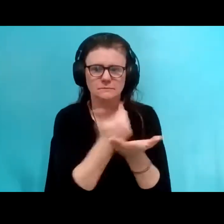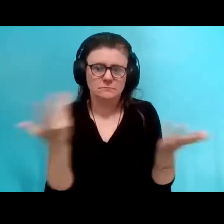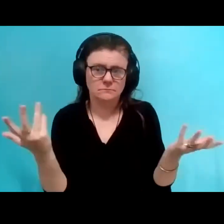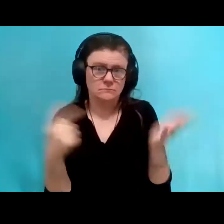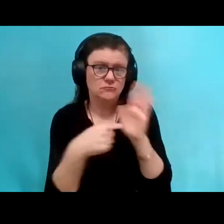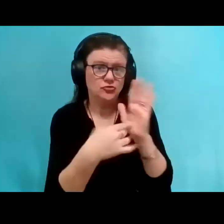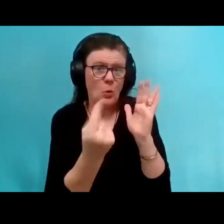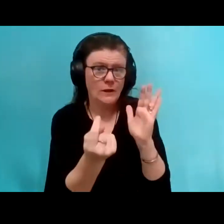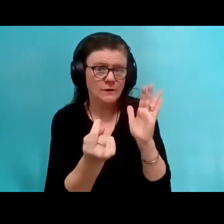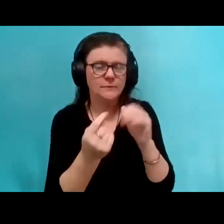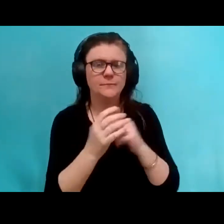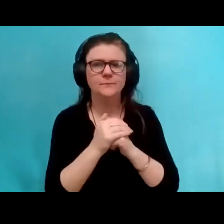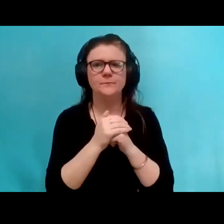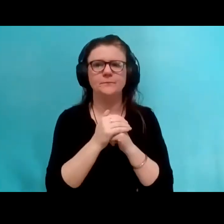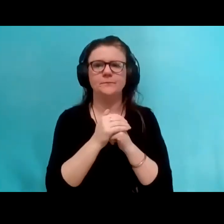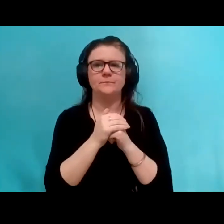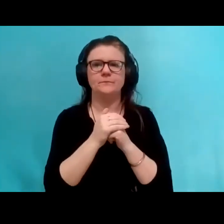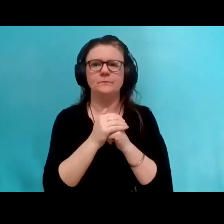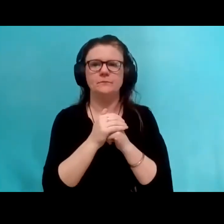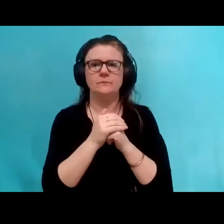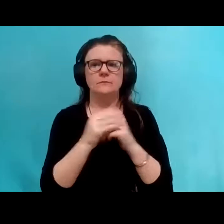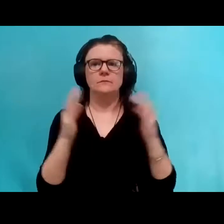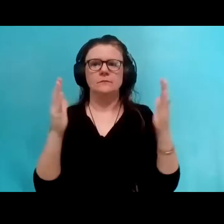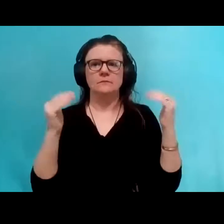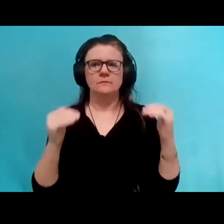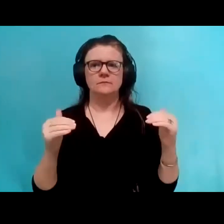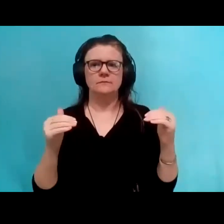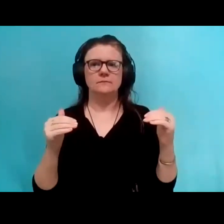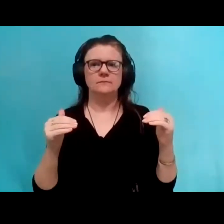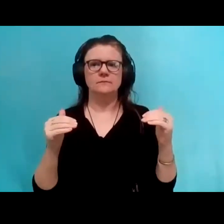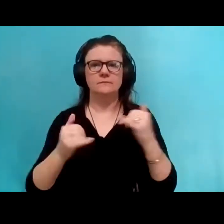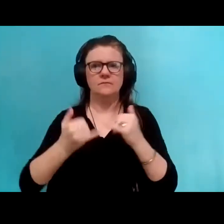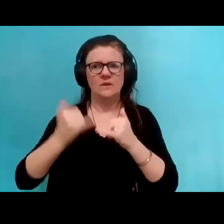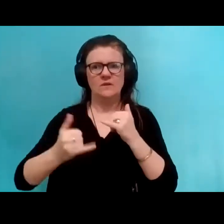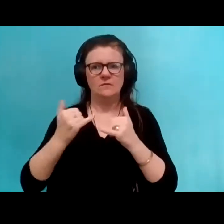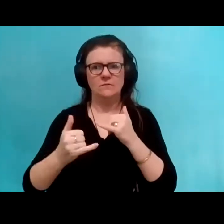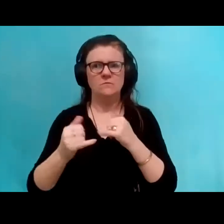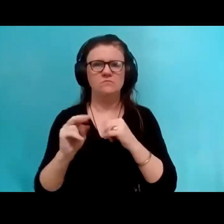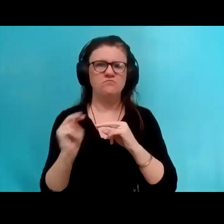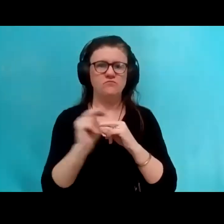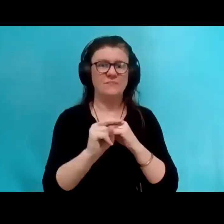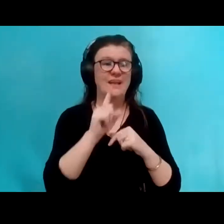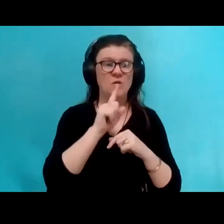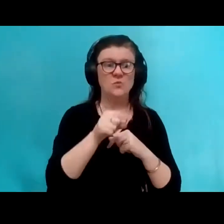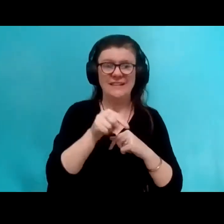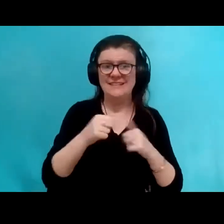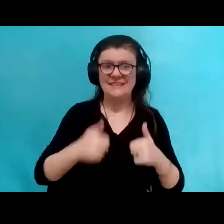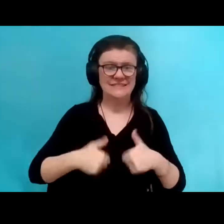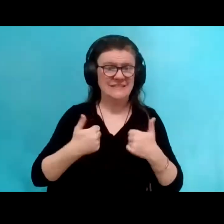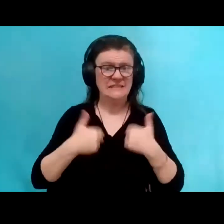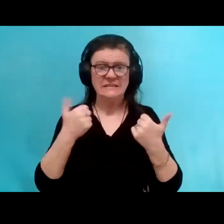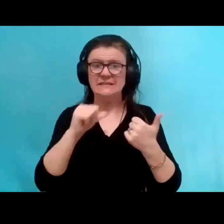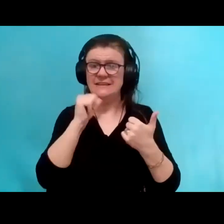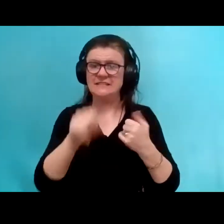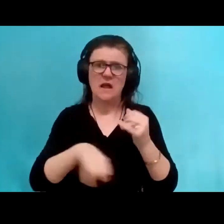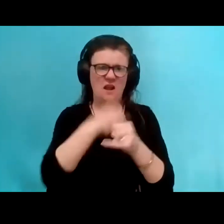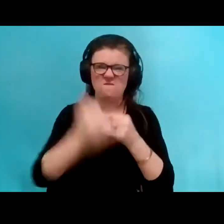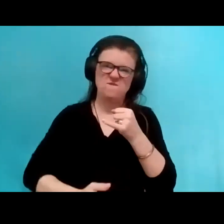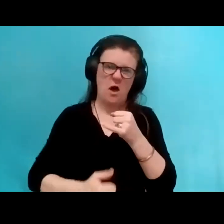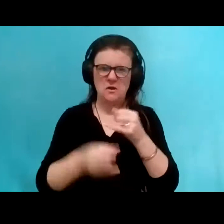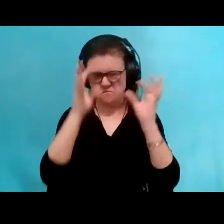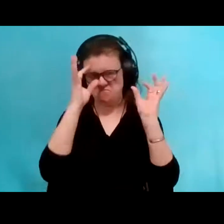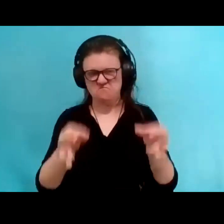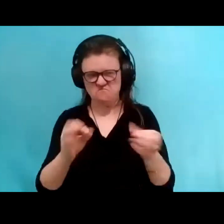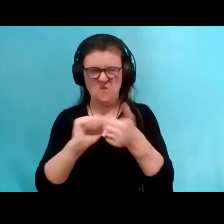So just to say, the Candidate Visible Toolkit is a living document and is not intended to be a final word on how to